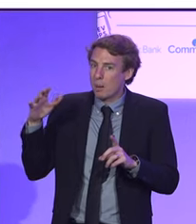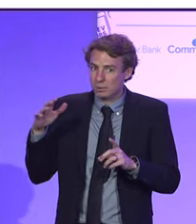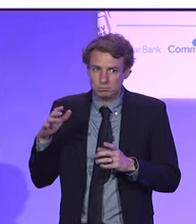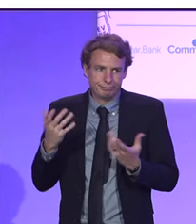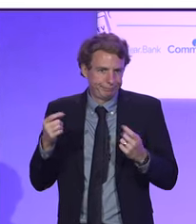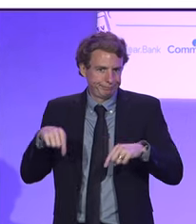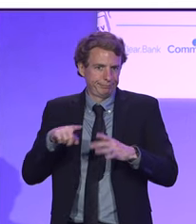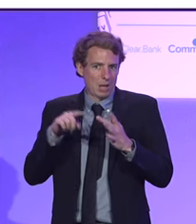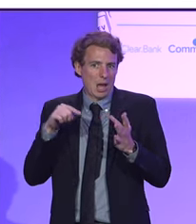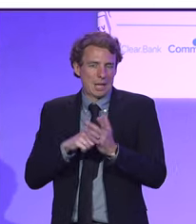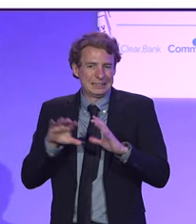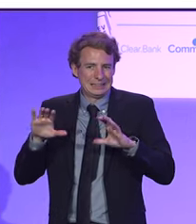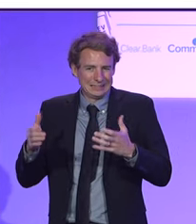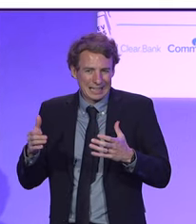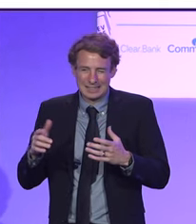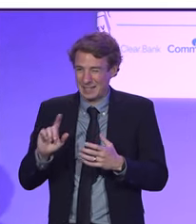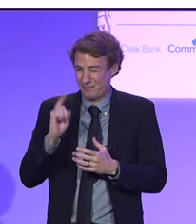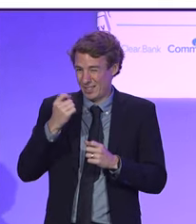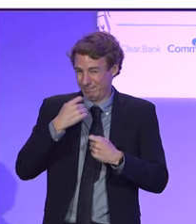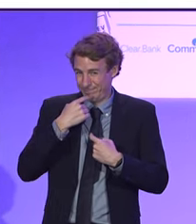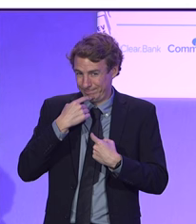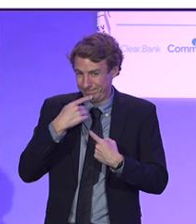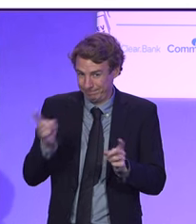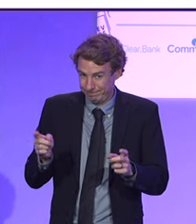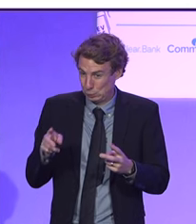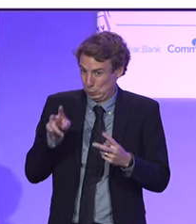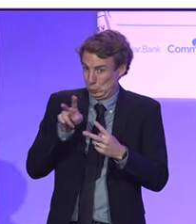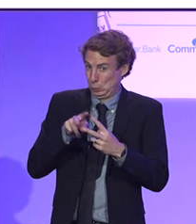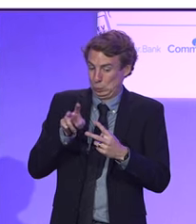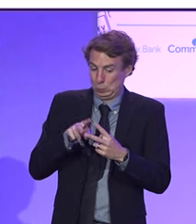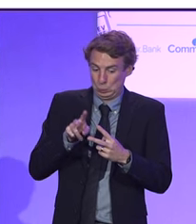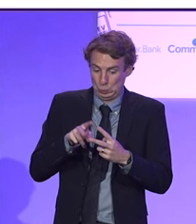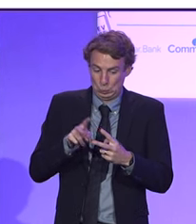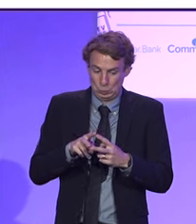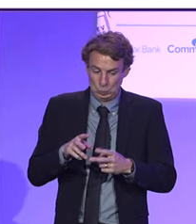two statements, which are actually quite